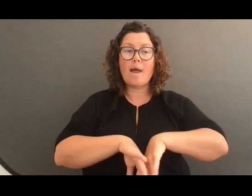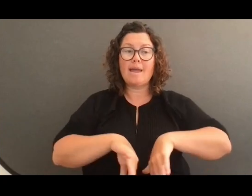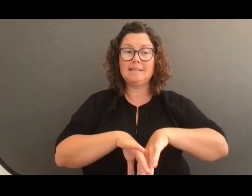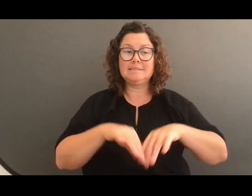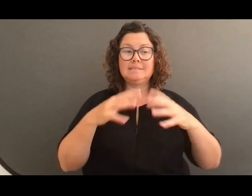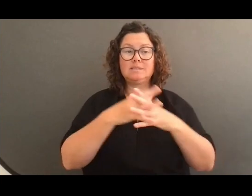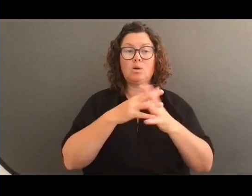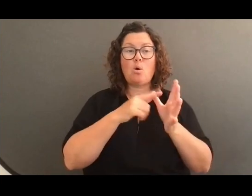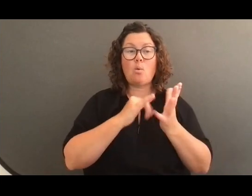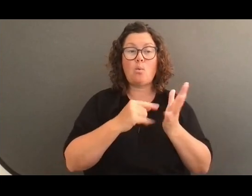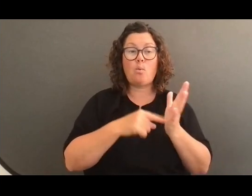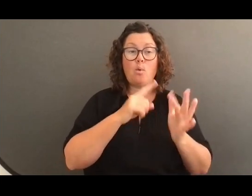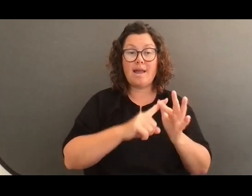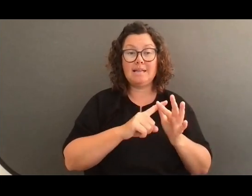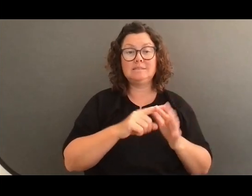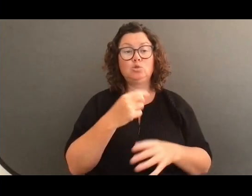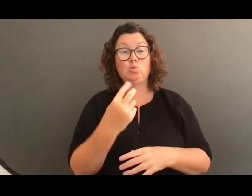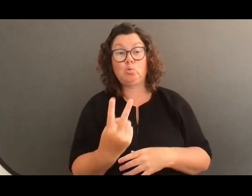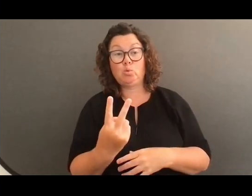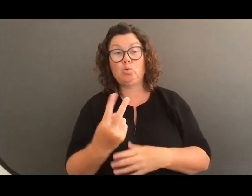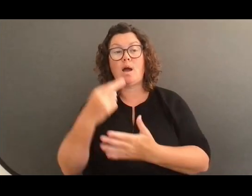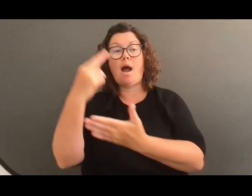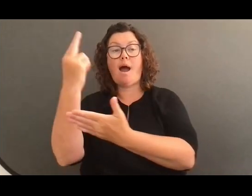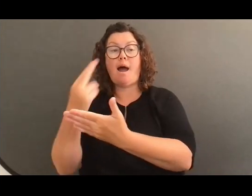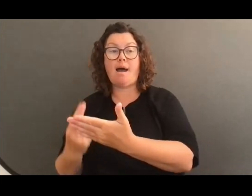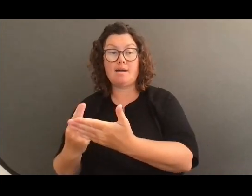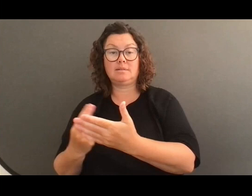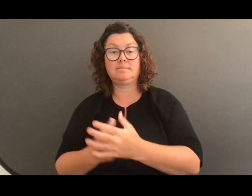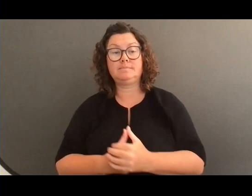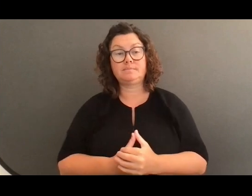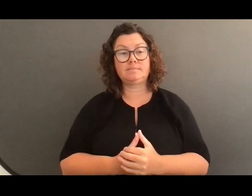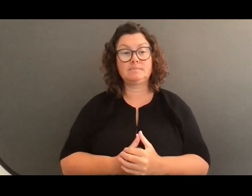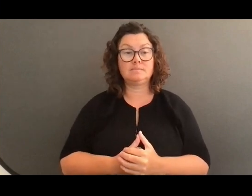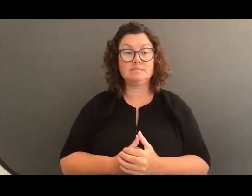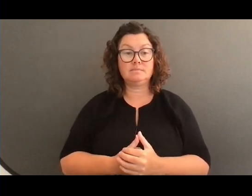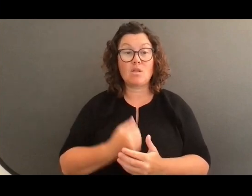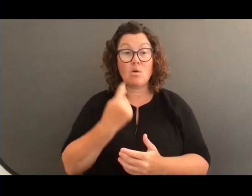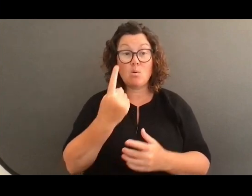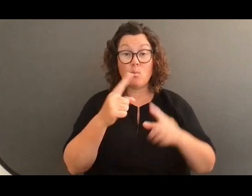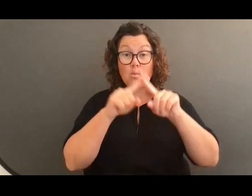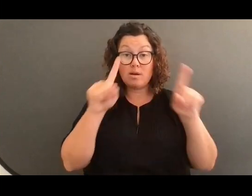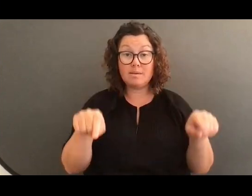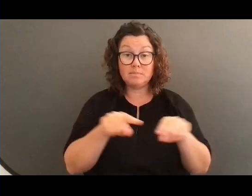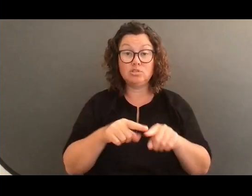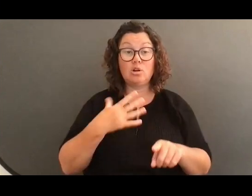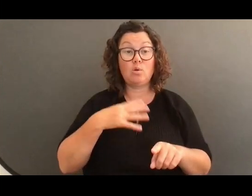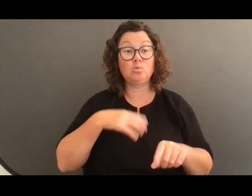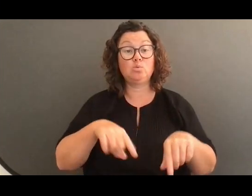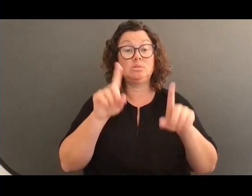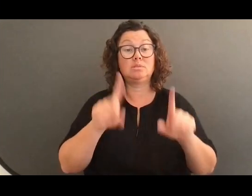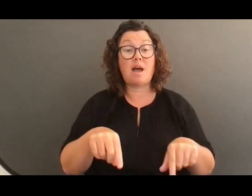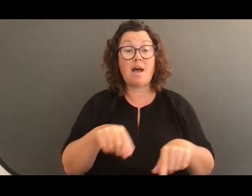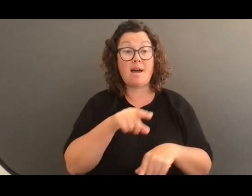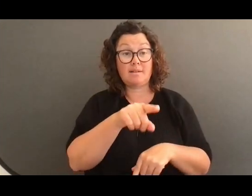so just getting my head around how that works. And so one of the images that I wanted to start the talk with was made by a